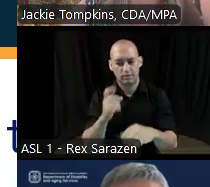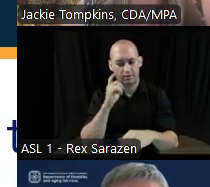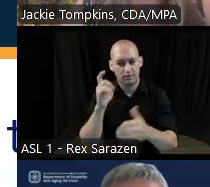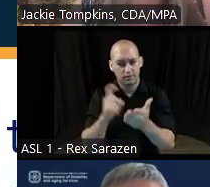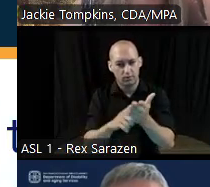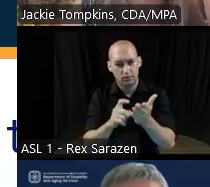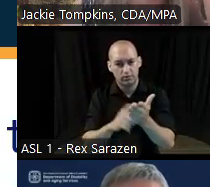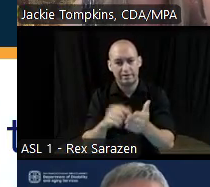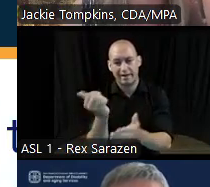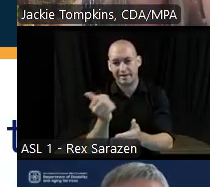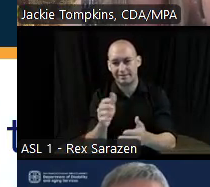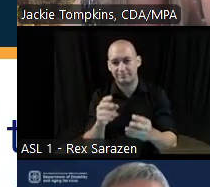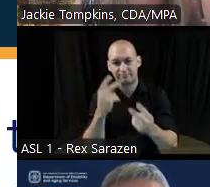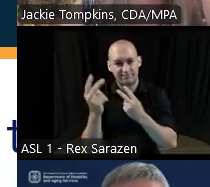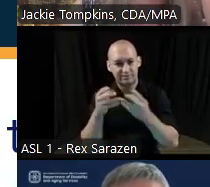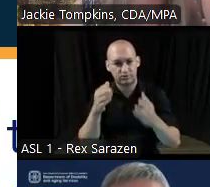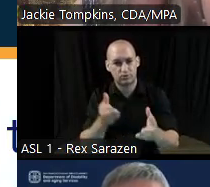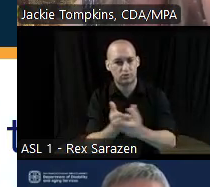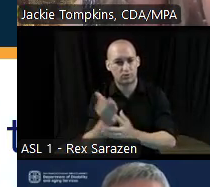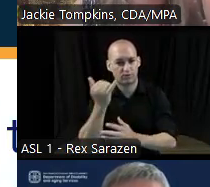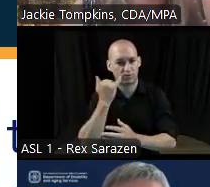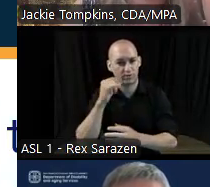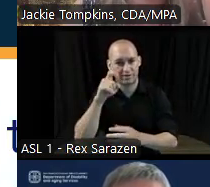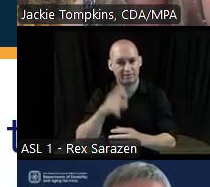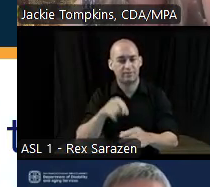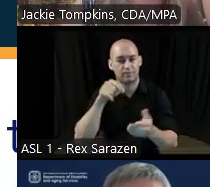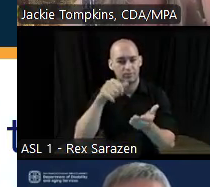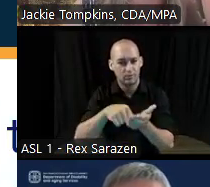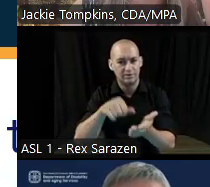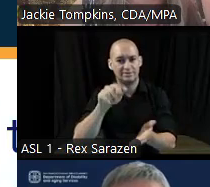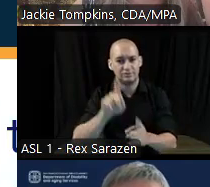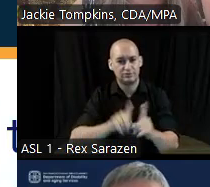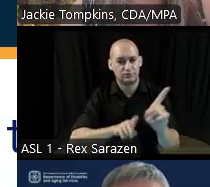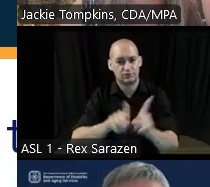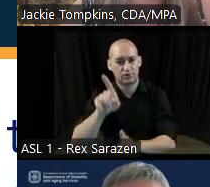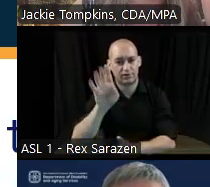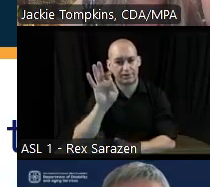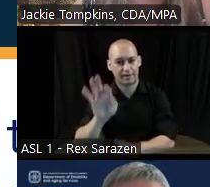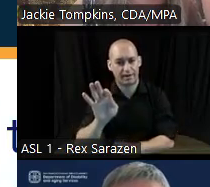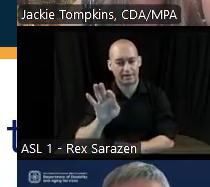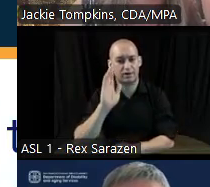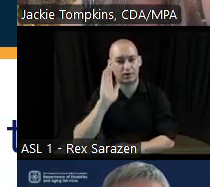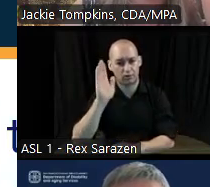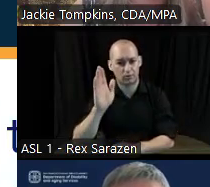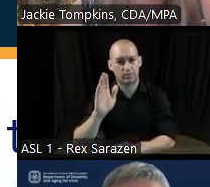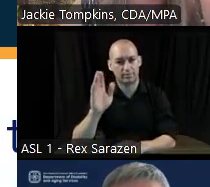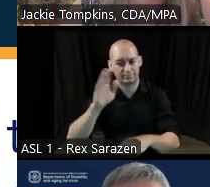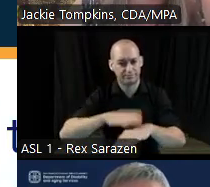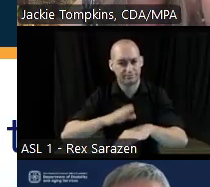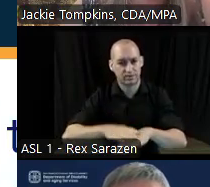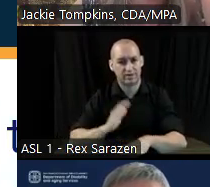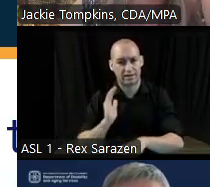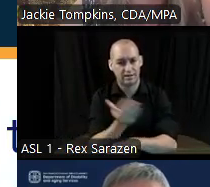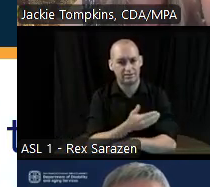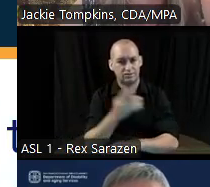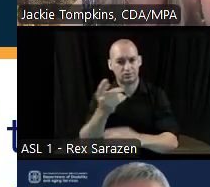attendee joining by phone needs to press *9 on your dial pad, and that will notify us that you have a